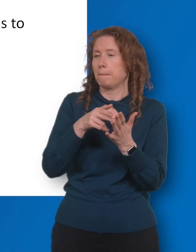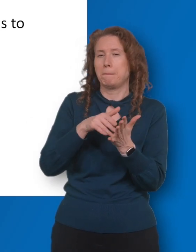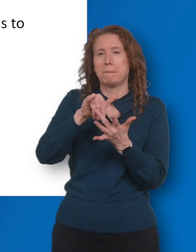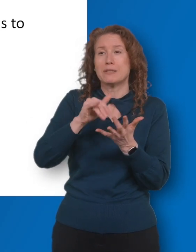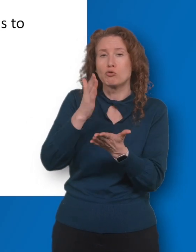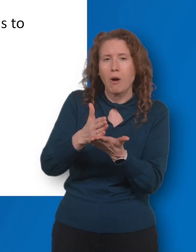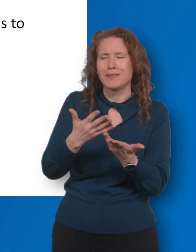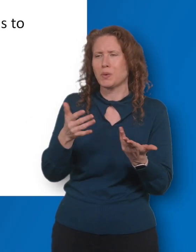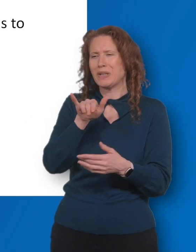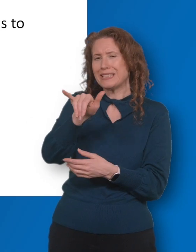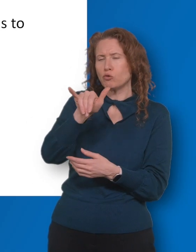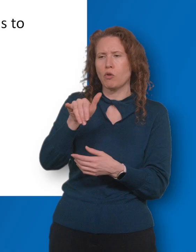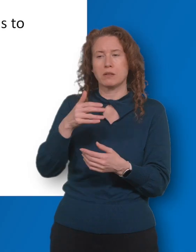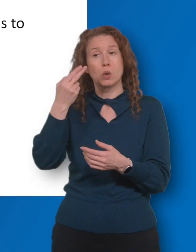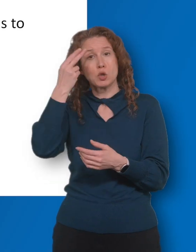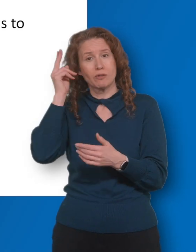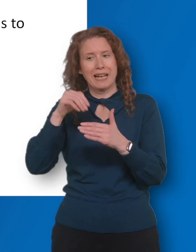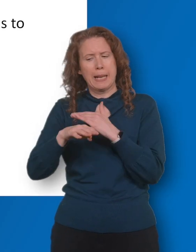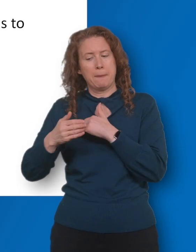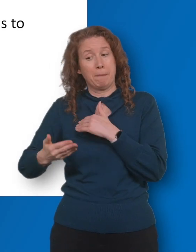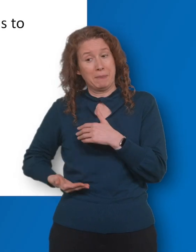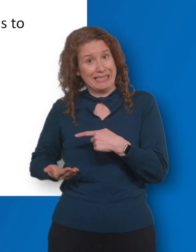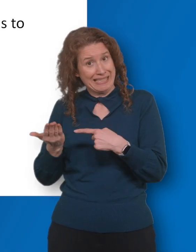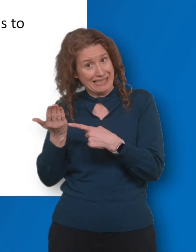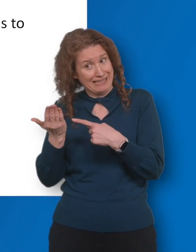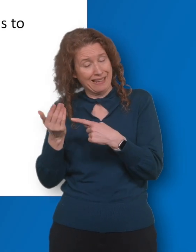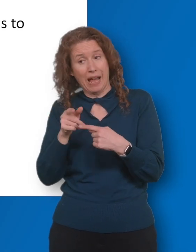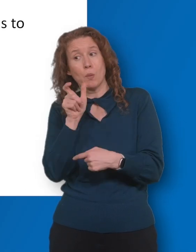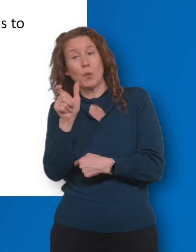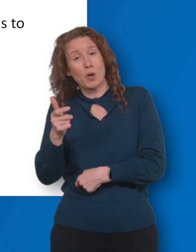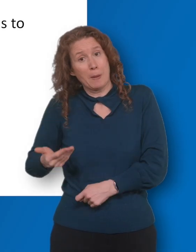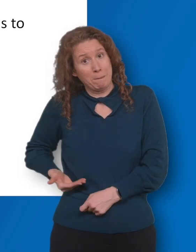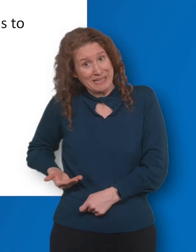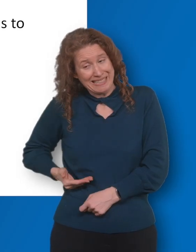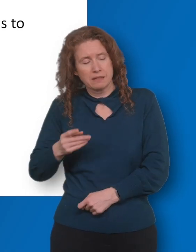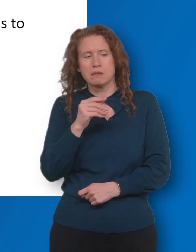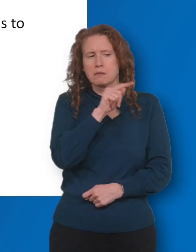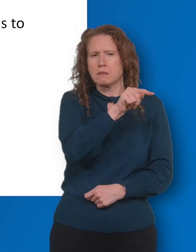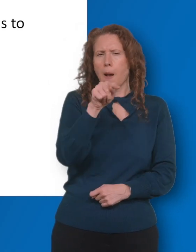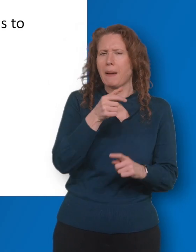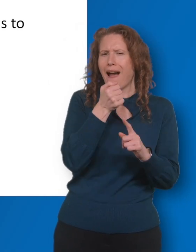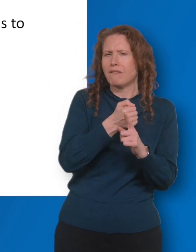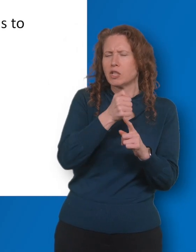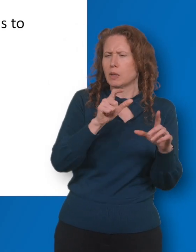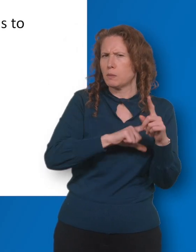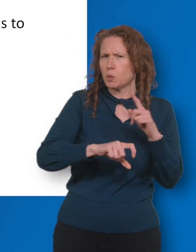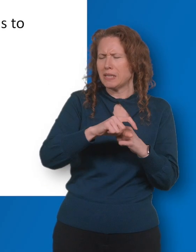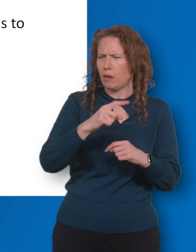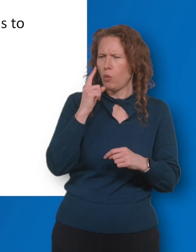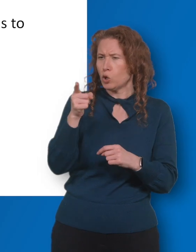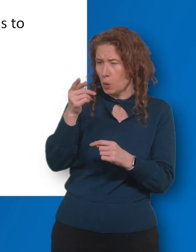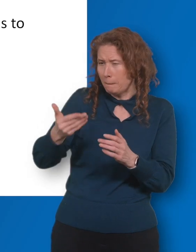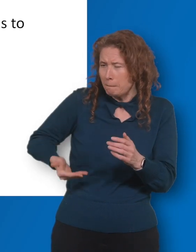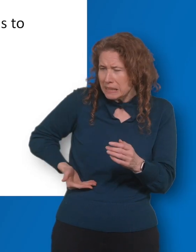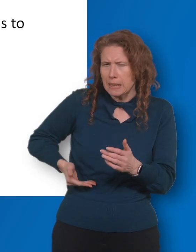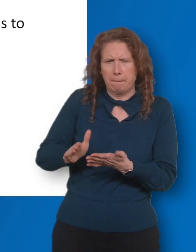neurodiversity in business, right? Cue the word business. Some of the advocacy communities thought and inferred that we